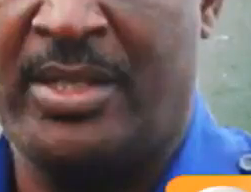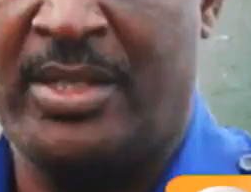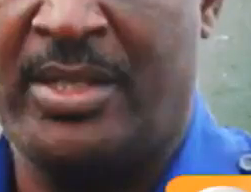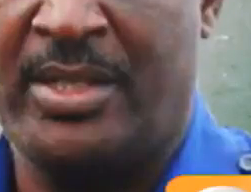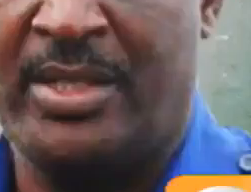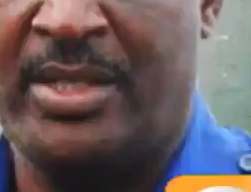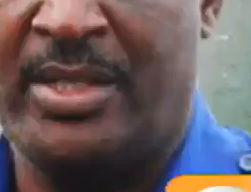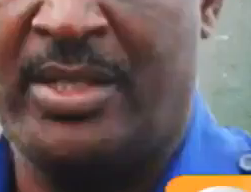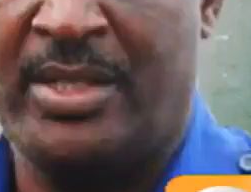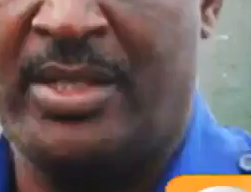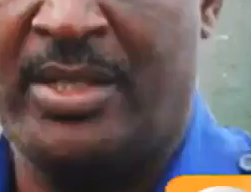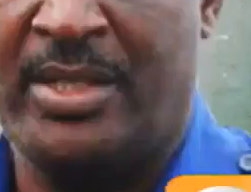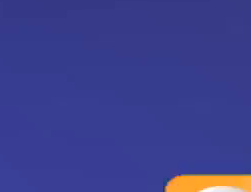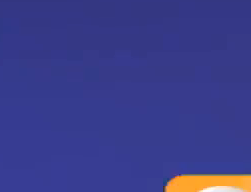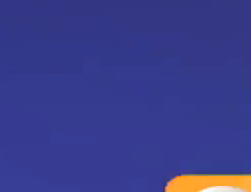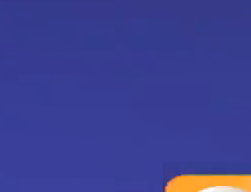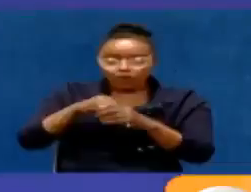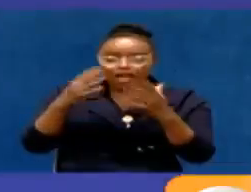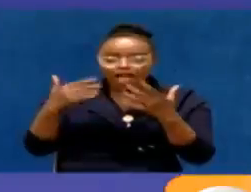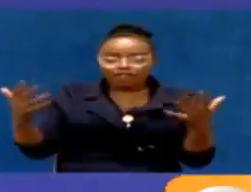headquarters and internal affairs unit.